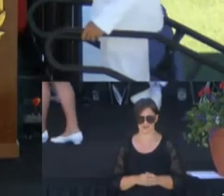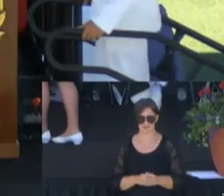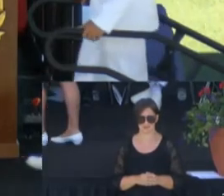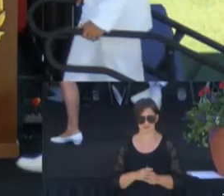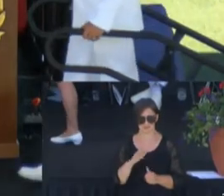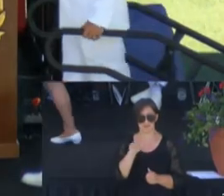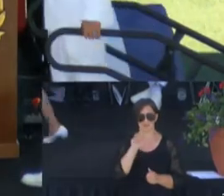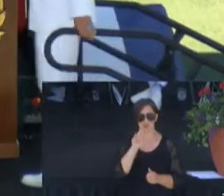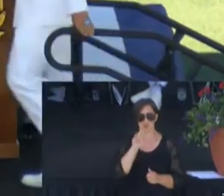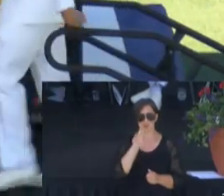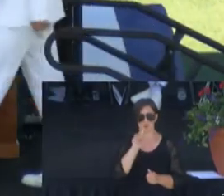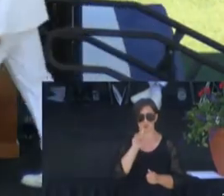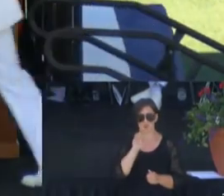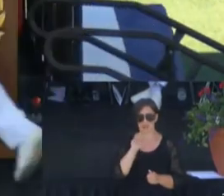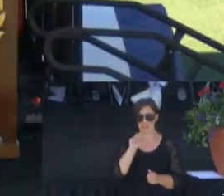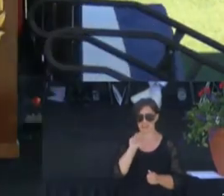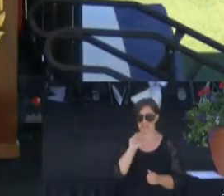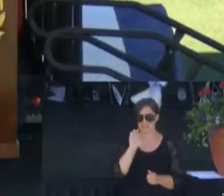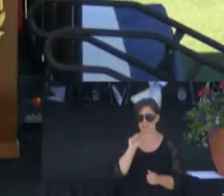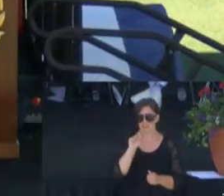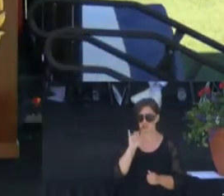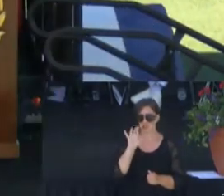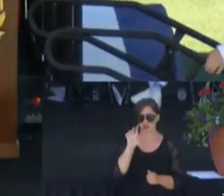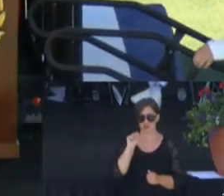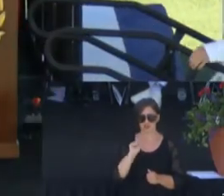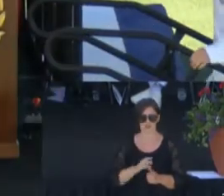Luke Edward Tiefenthaler.